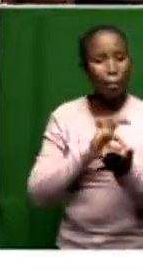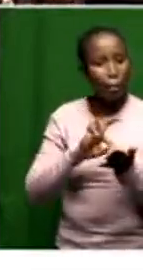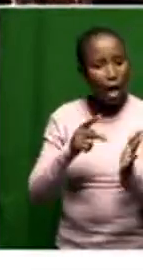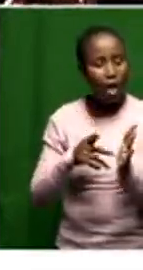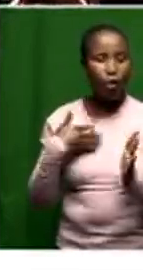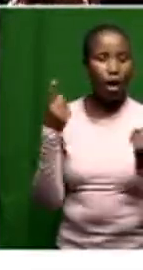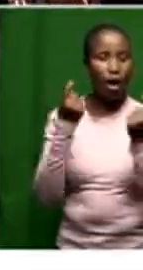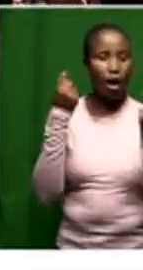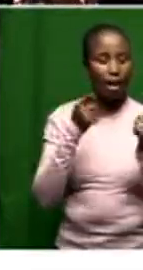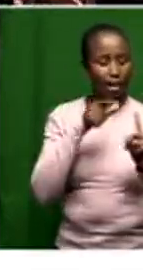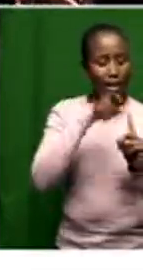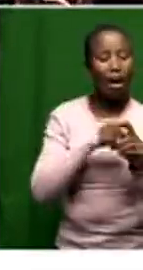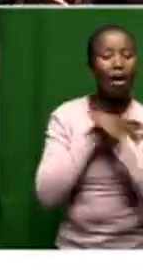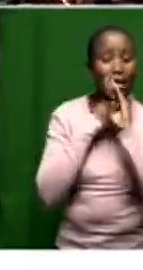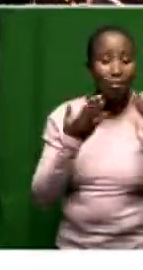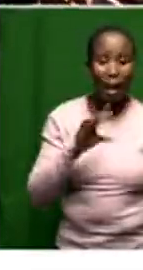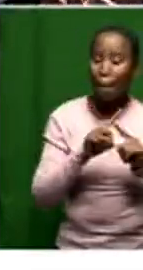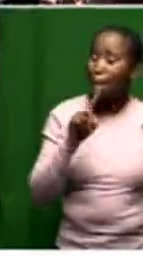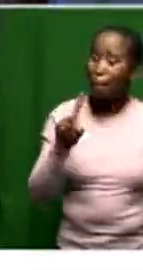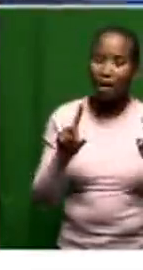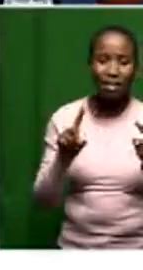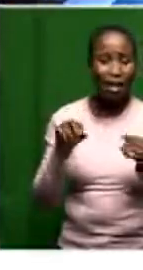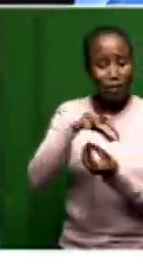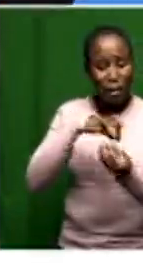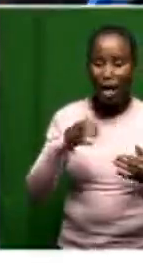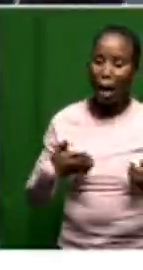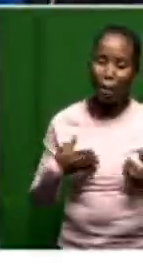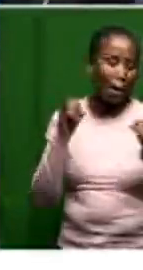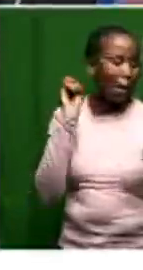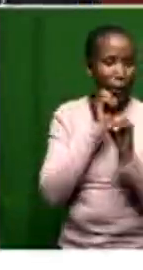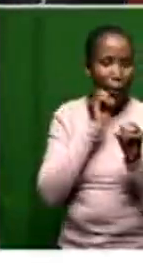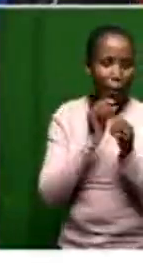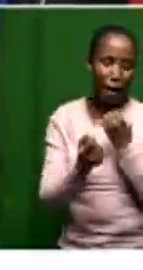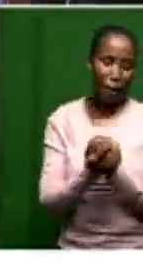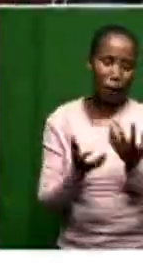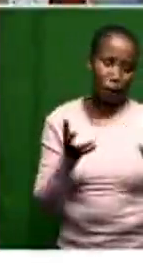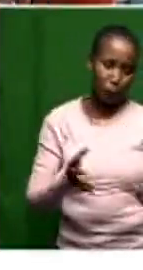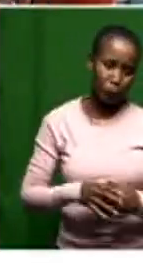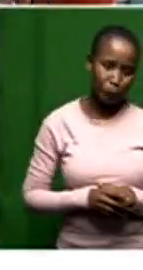to be no end in sight in the royal feud. Simphiwe Makhanya, SABC News, Durban.